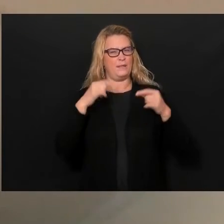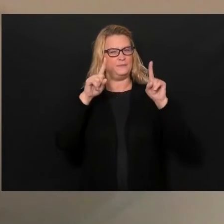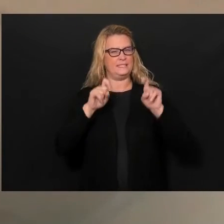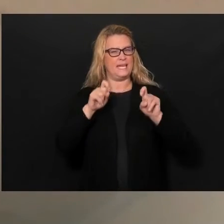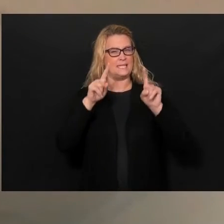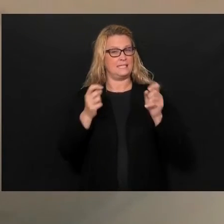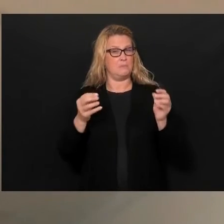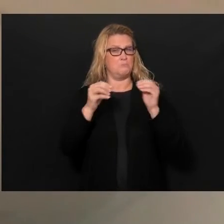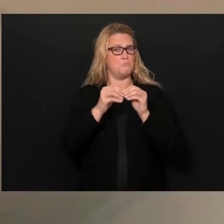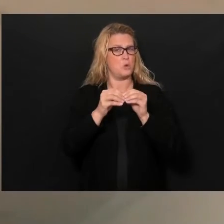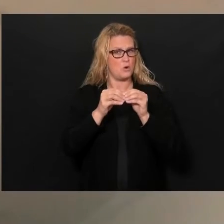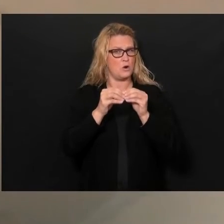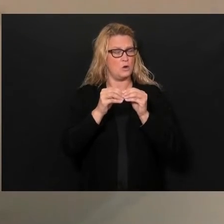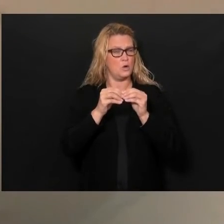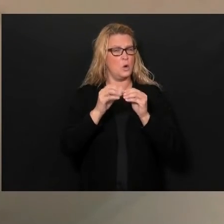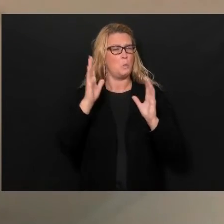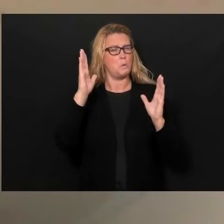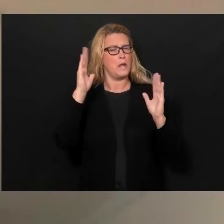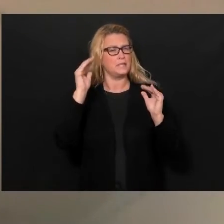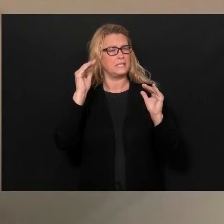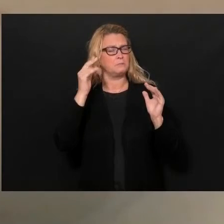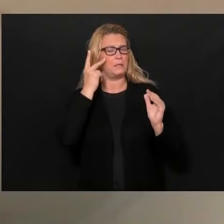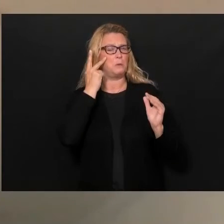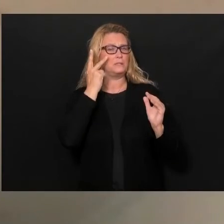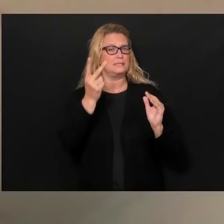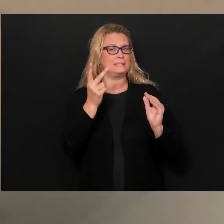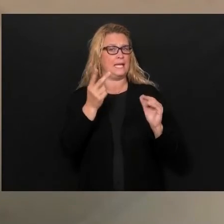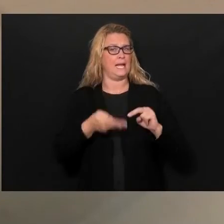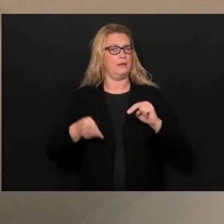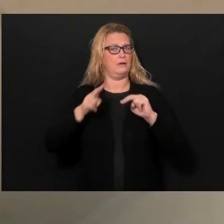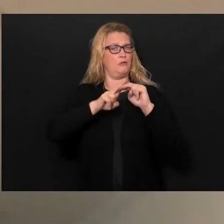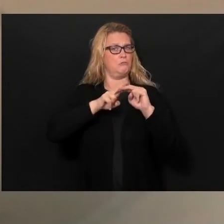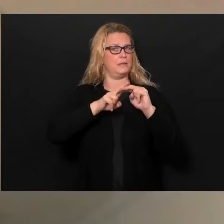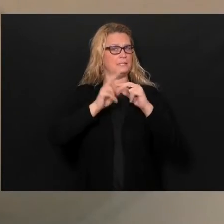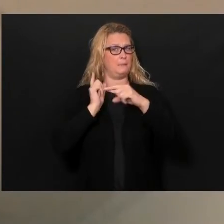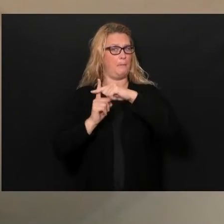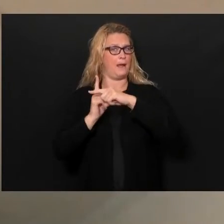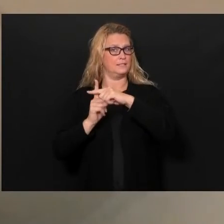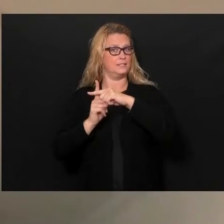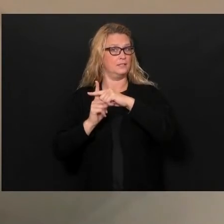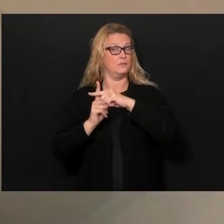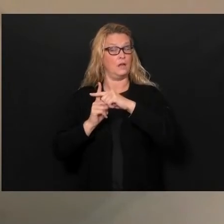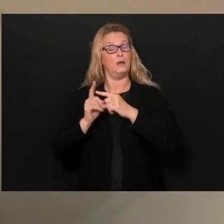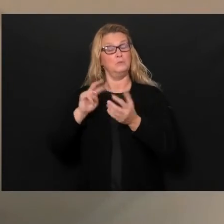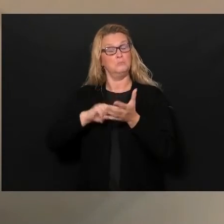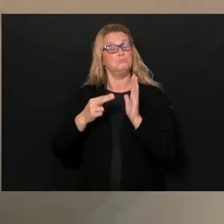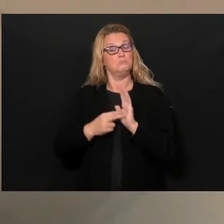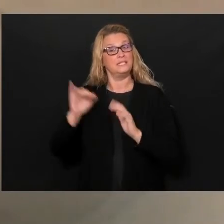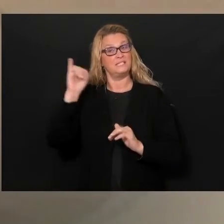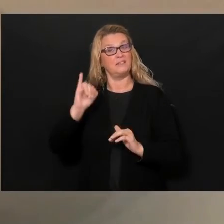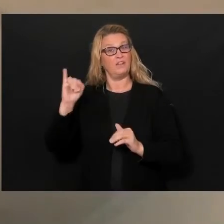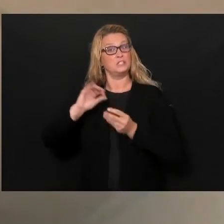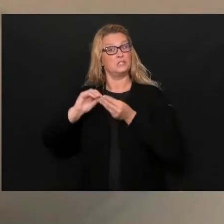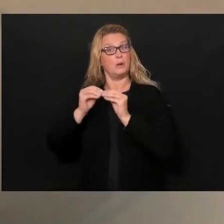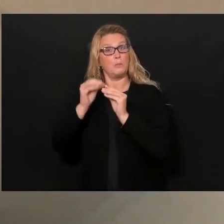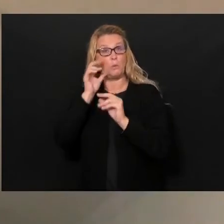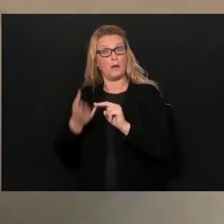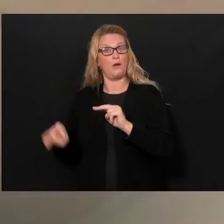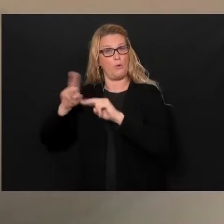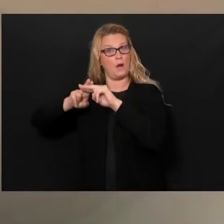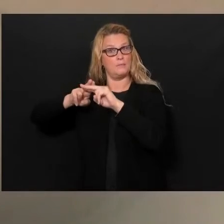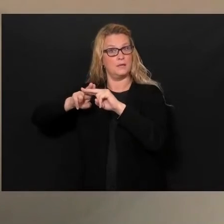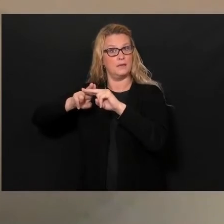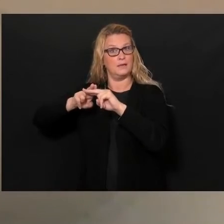would anticipate that we will see more cases, which will initially make that infection rate go up. But if we're really controlling